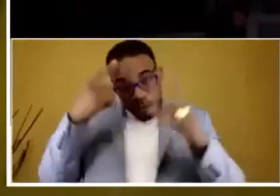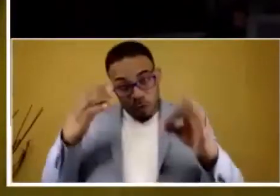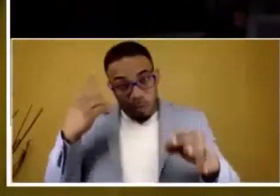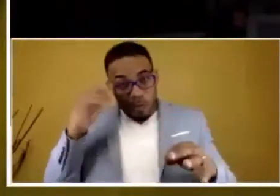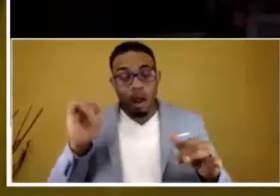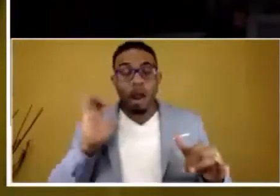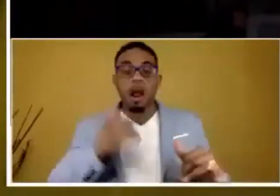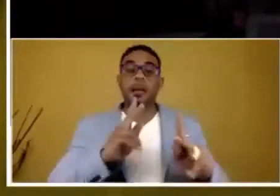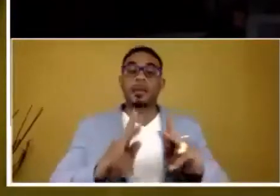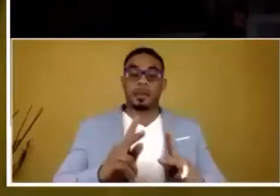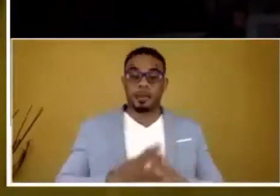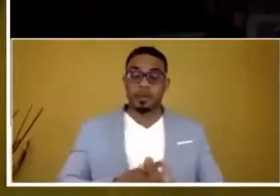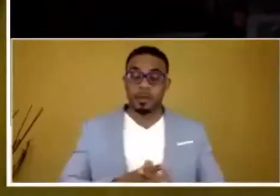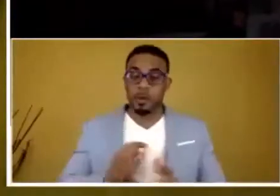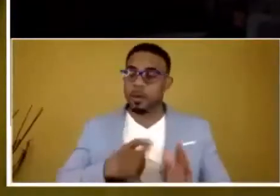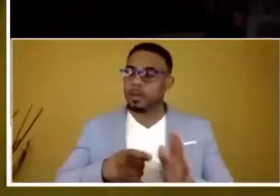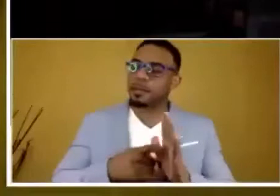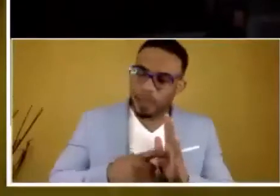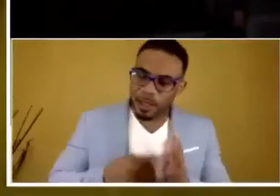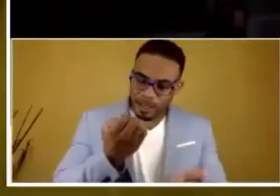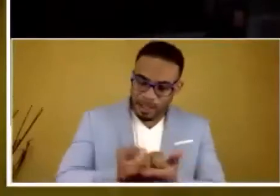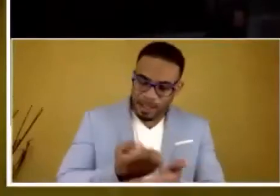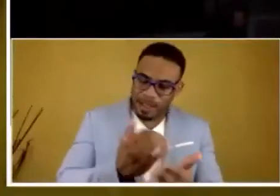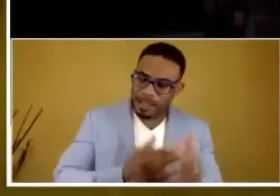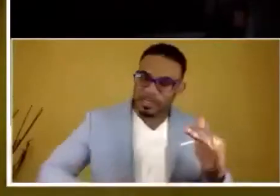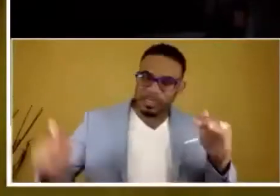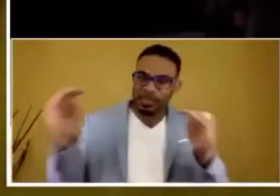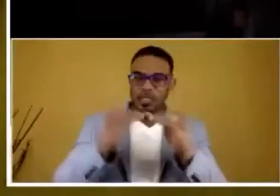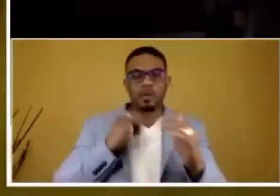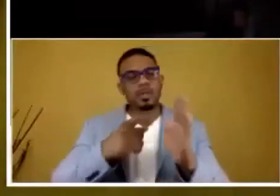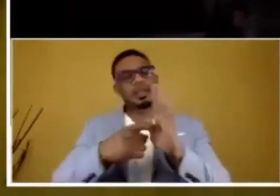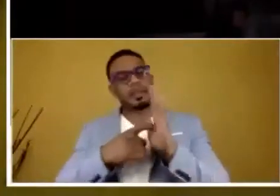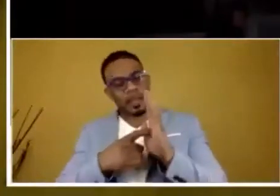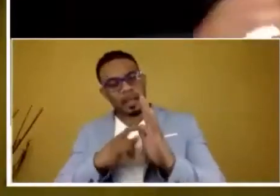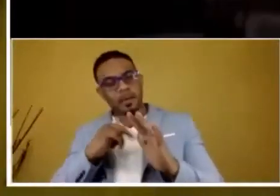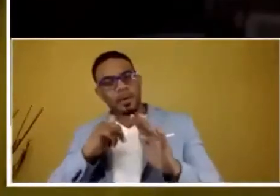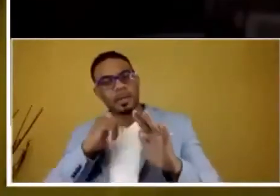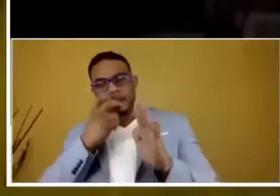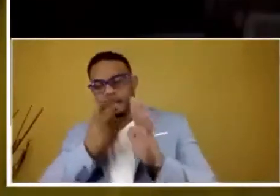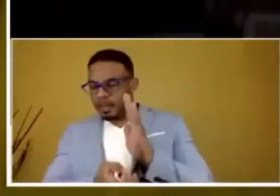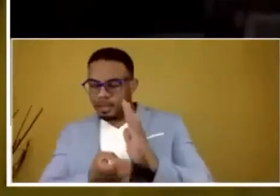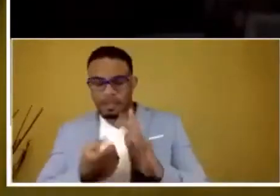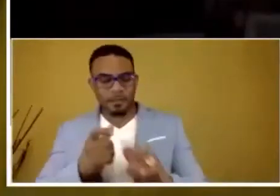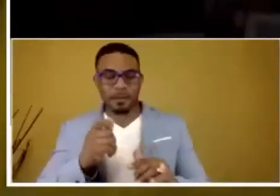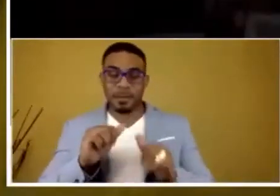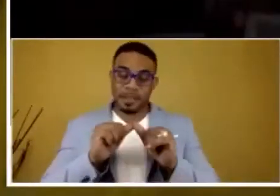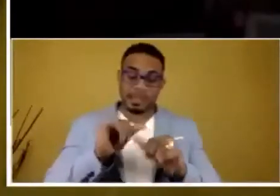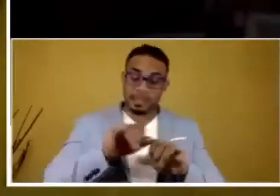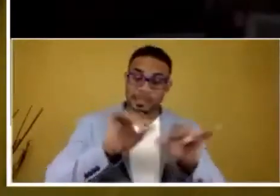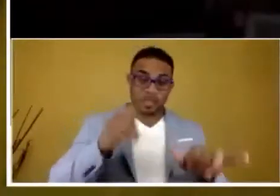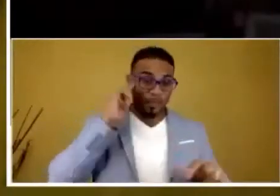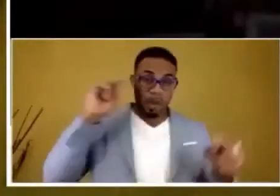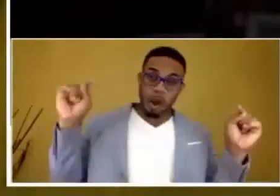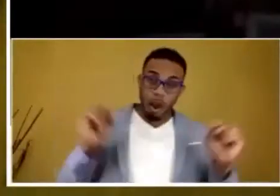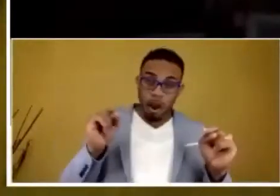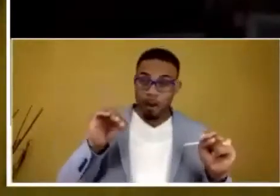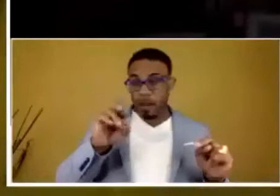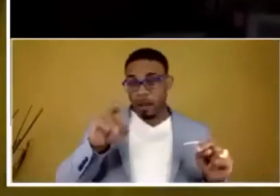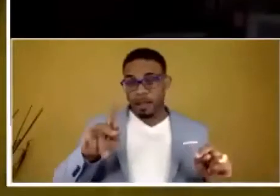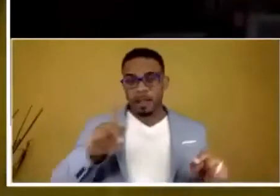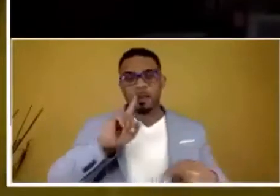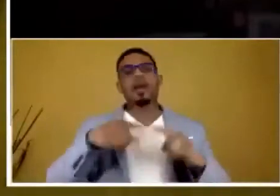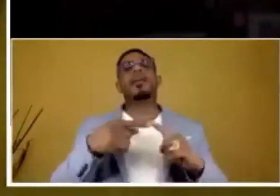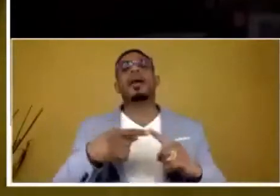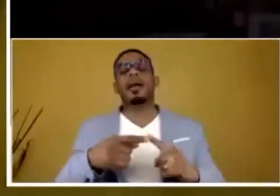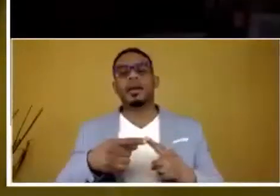people. We're demanding economic justice. We're demanding that we divest from the continued systems of harm that Dr. King talked about